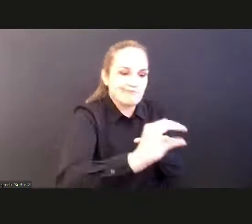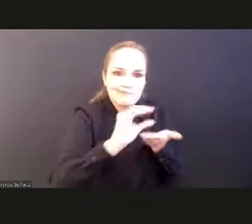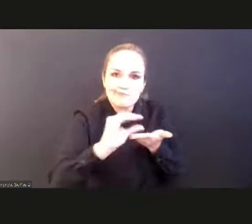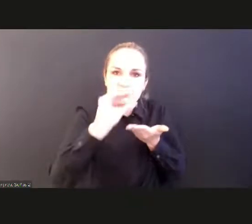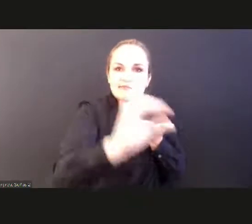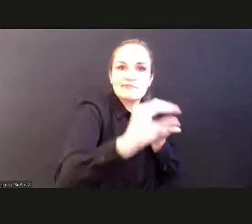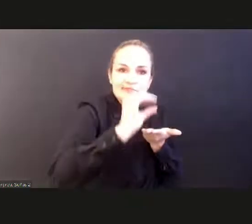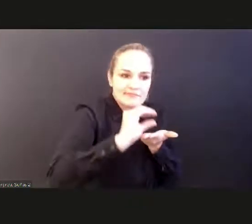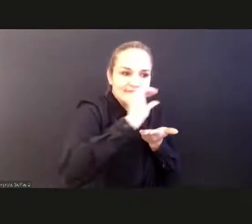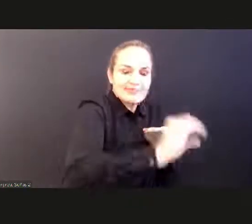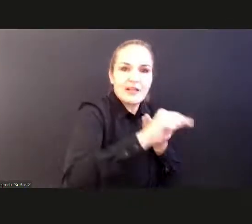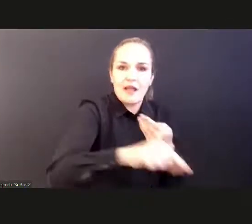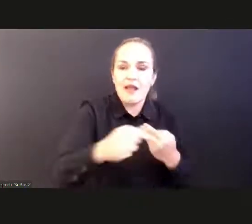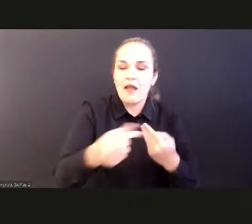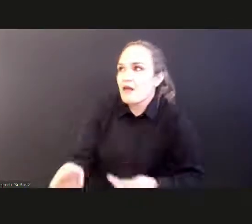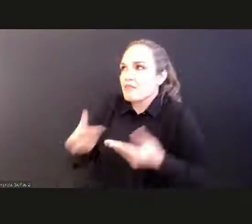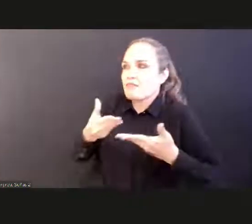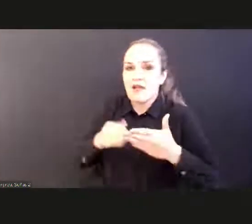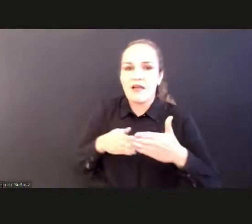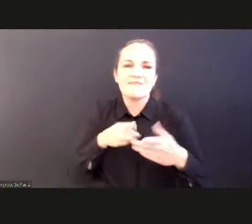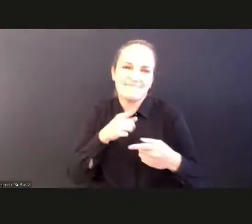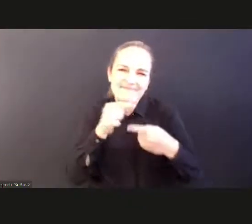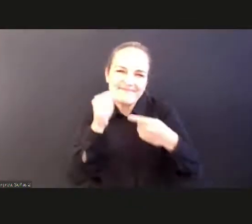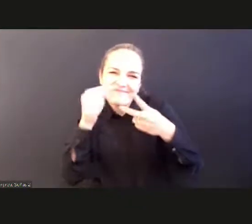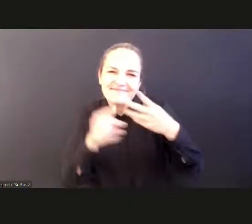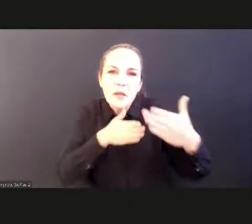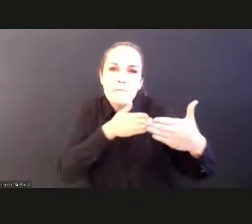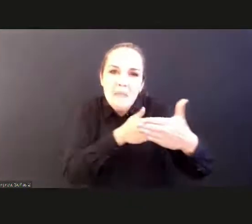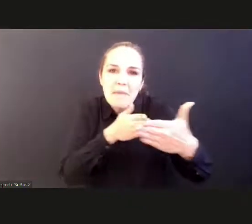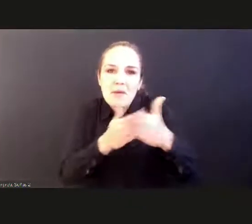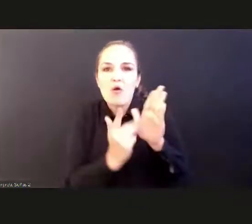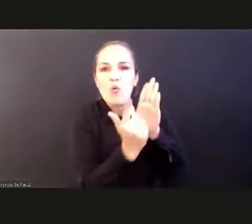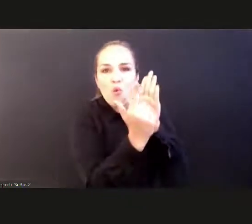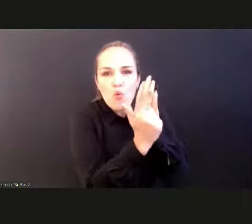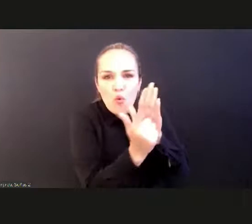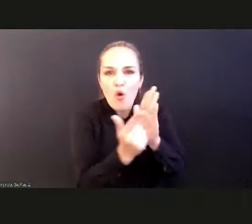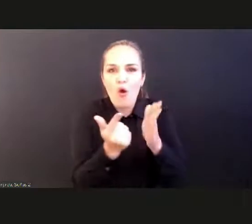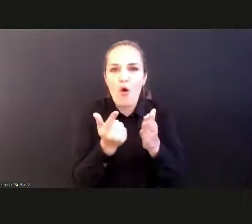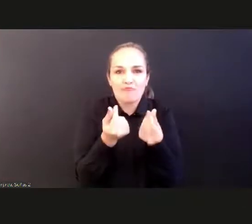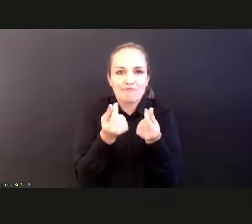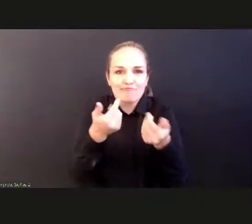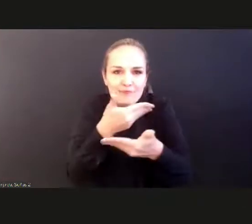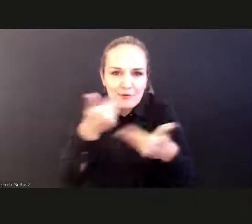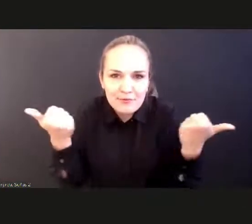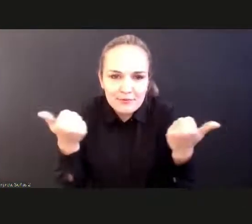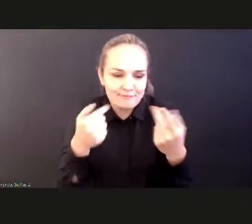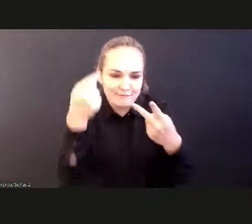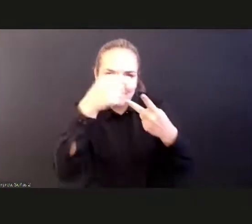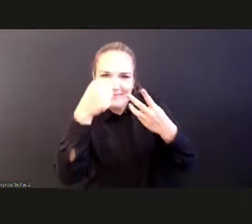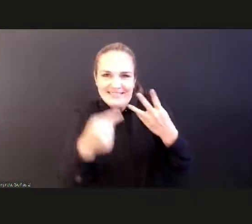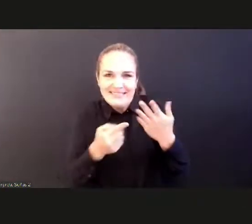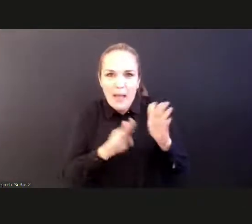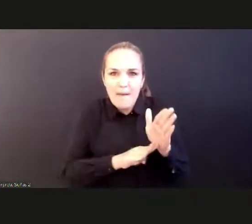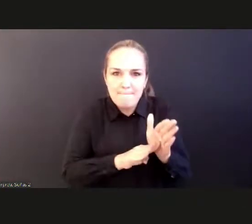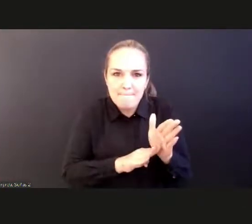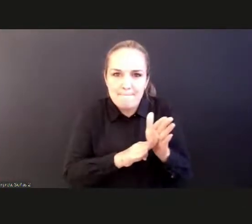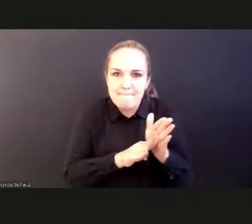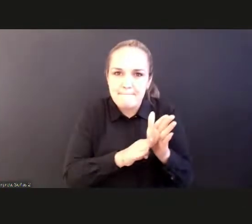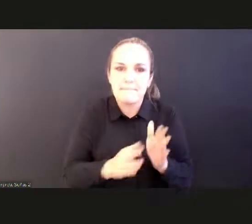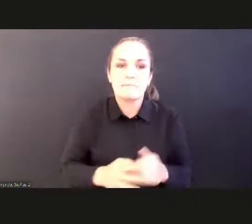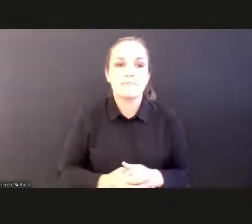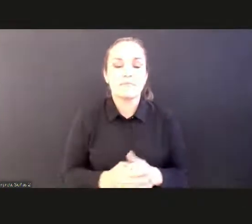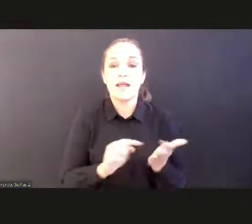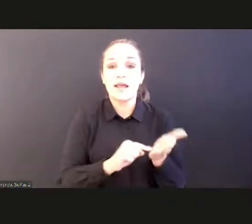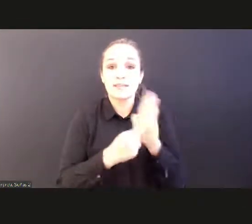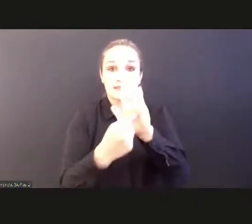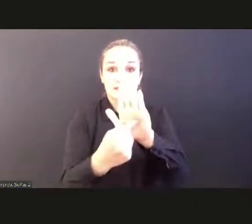are still the ones that plagued our services economy for a long time, such as lack of